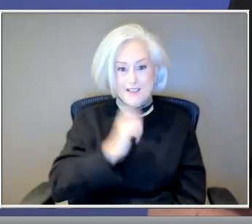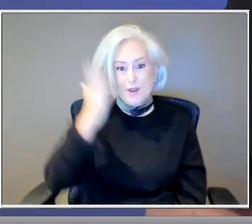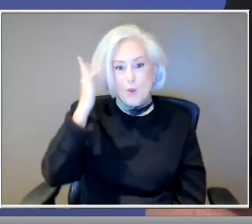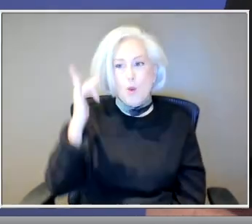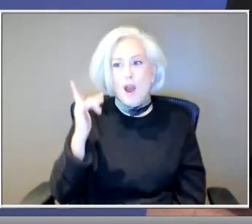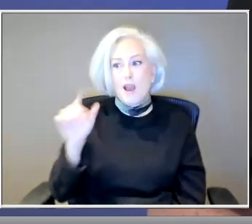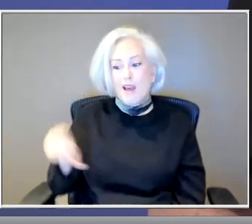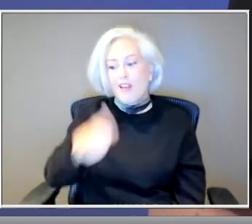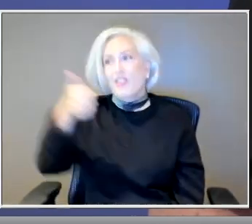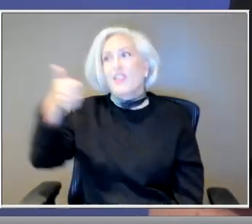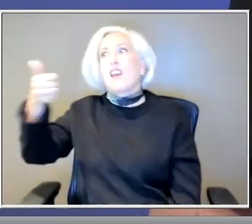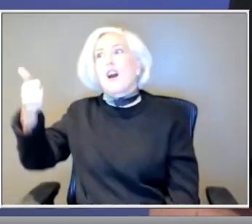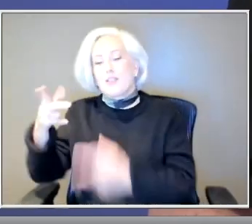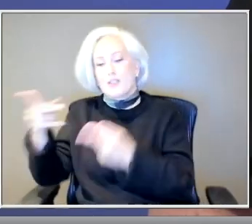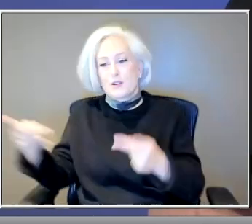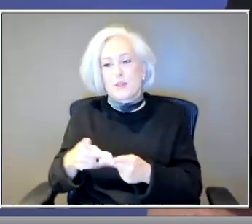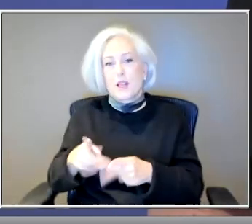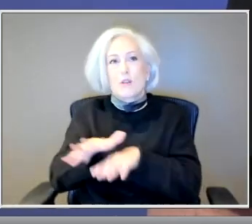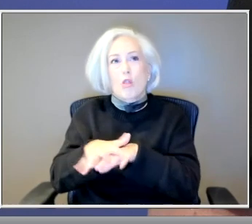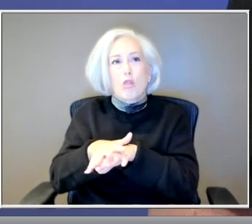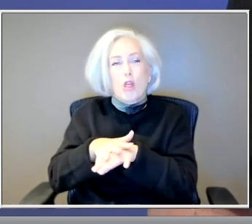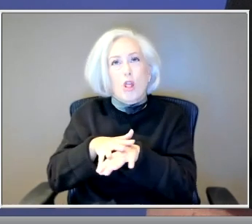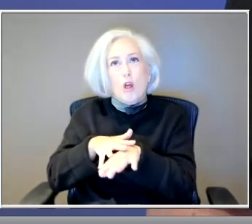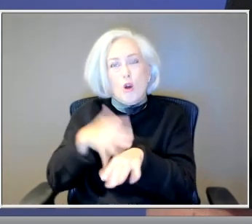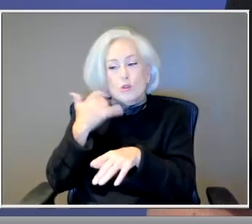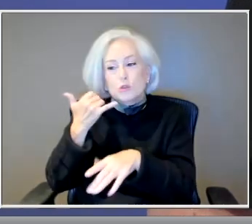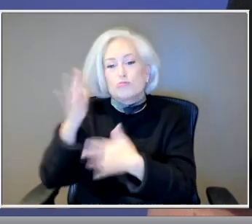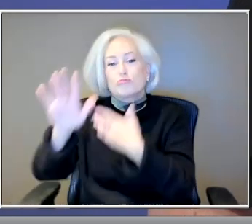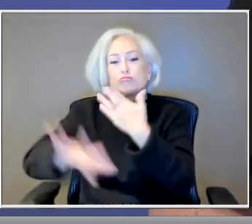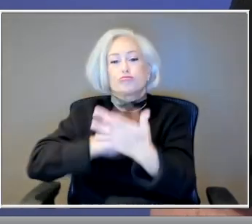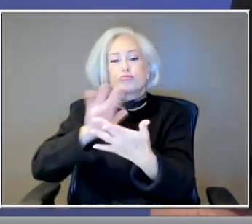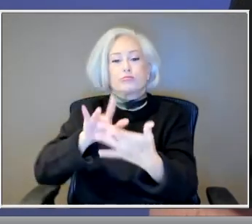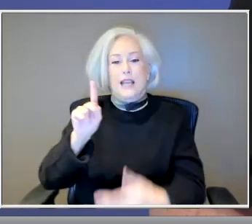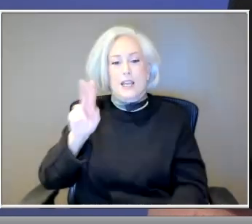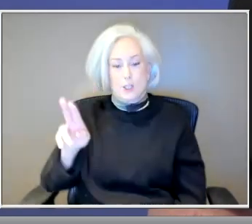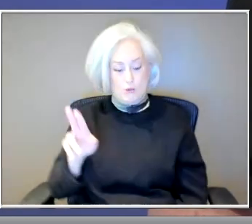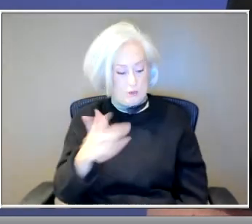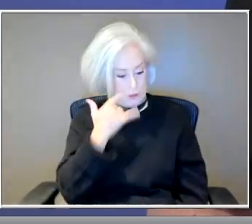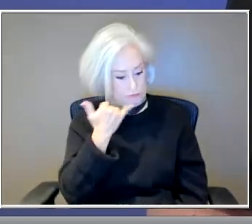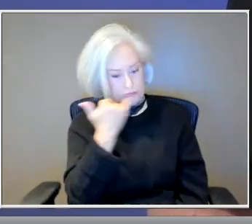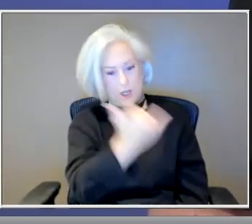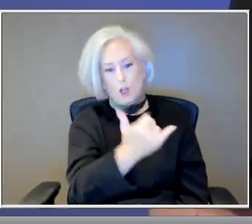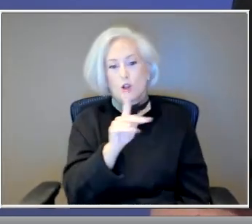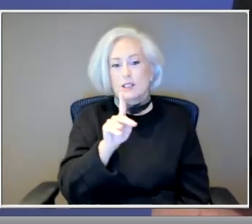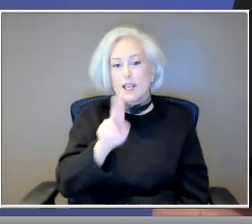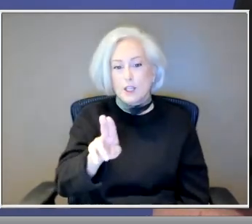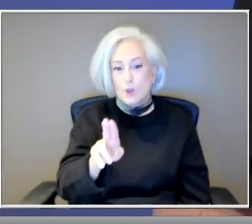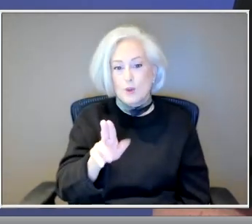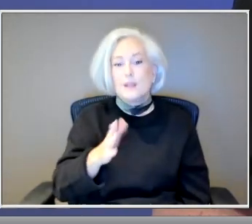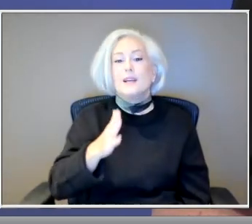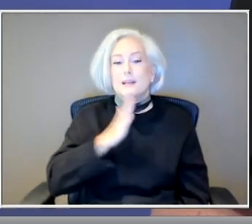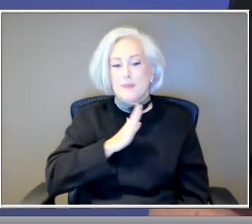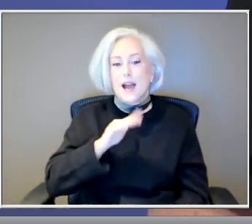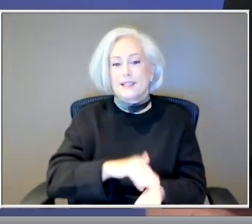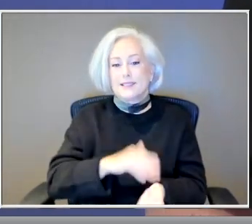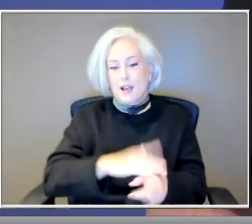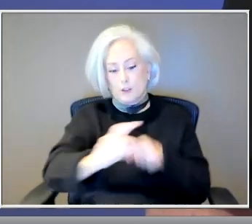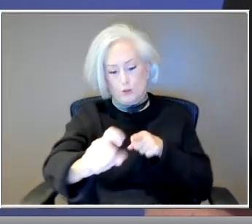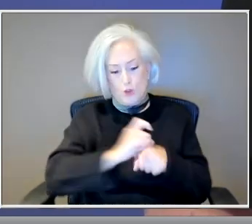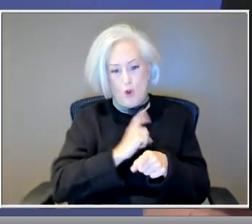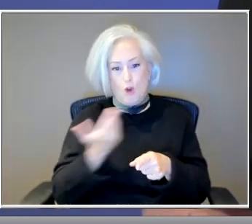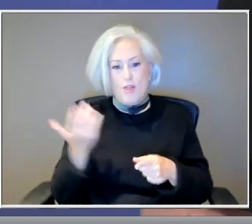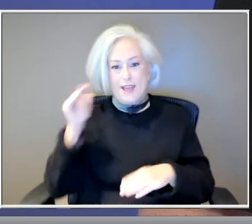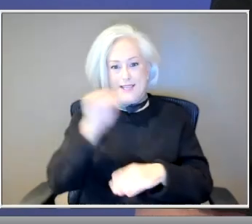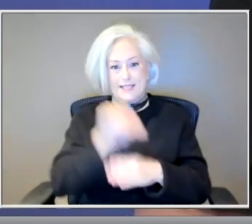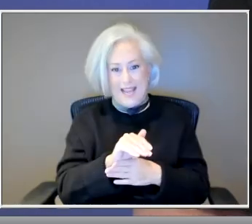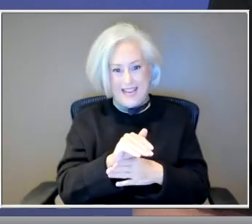I just called the on-call number, and actually my cardiologist called me back that night. Oh wow, so he happened to be the